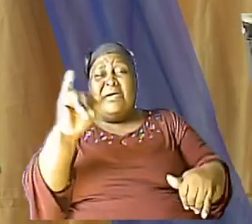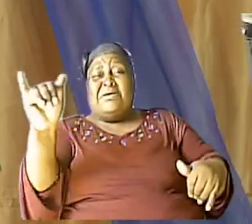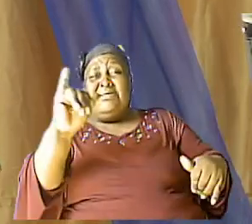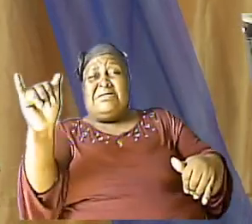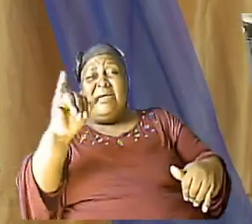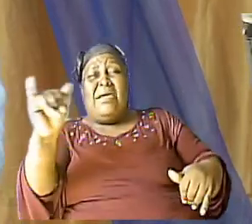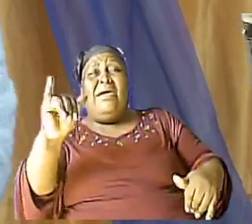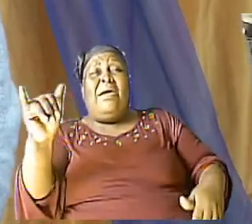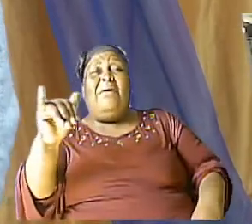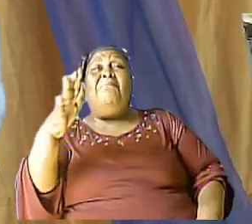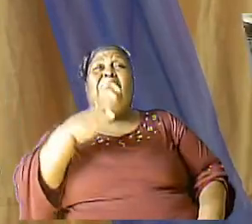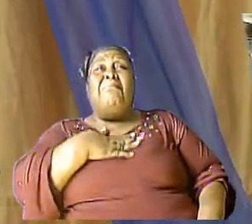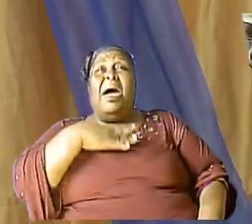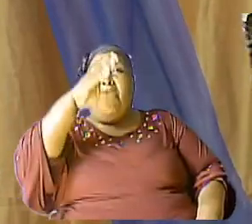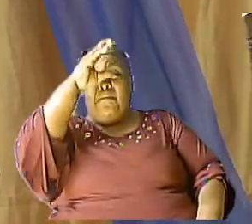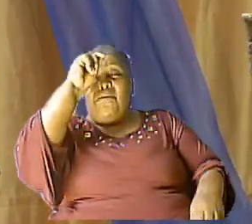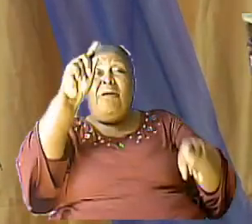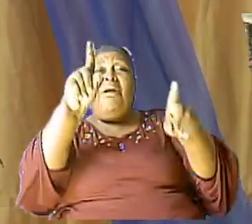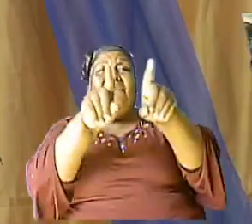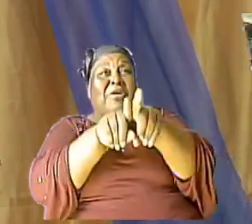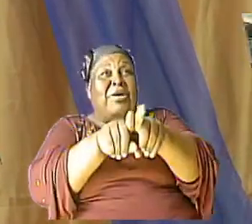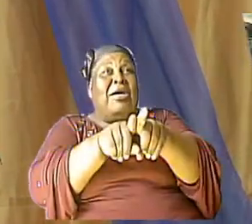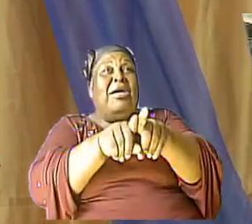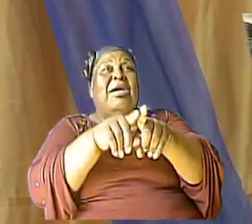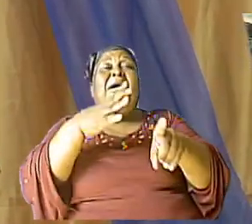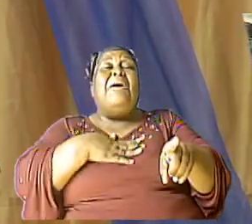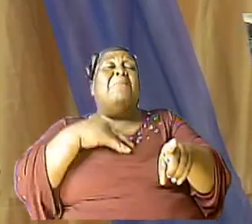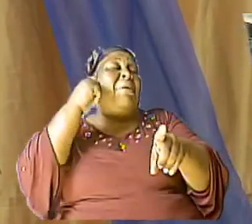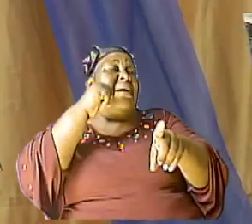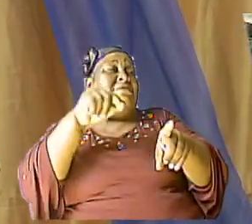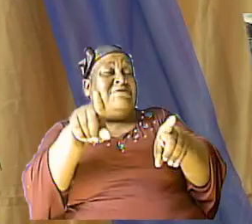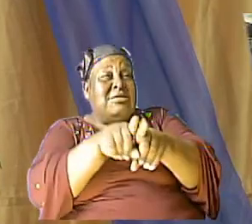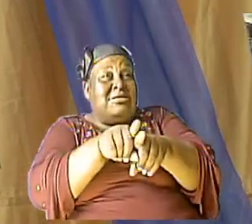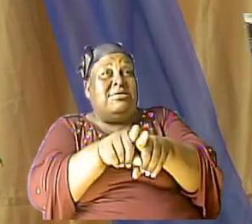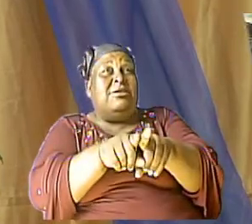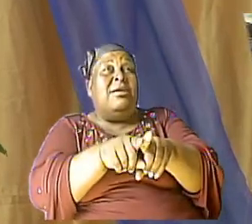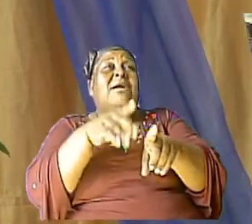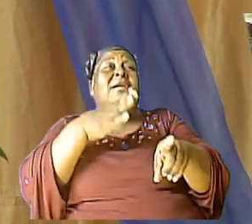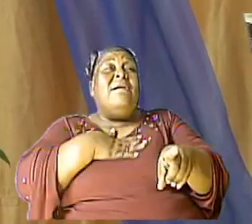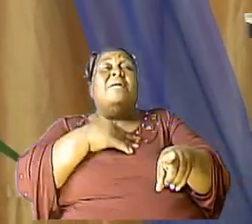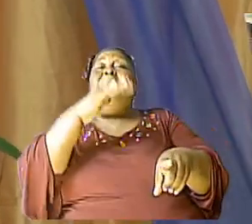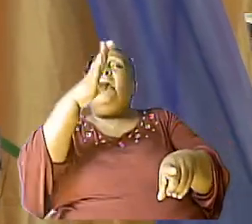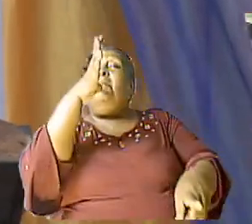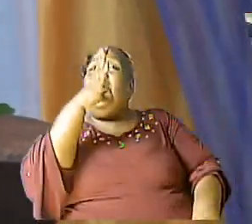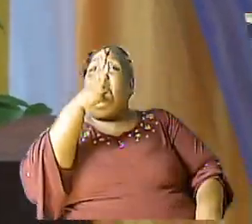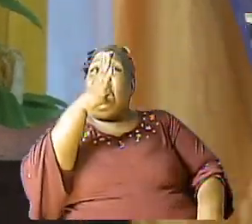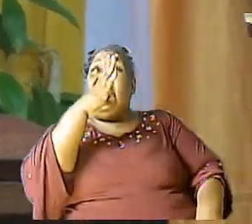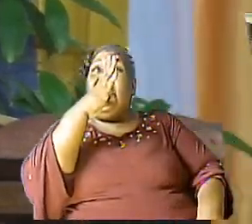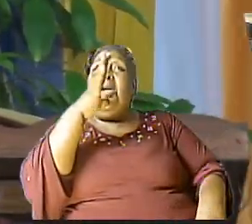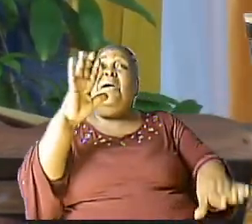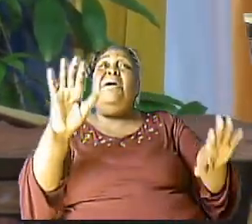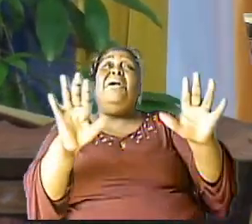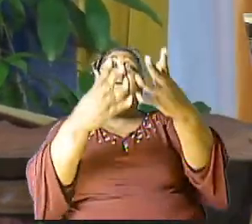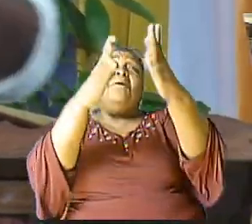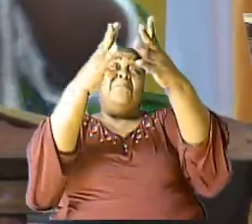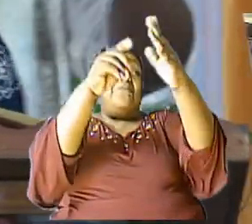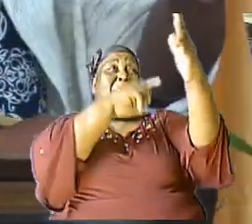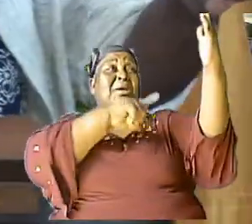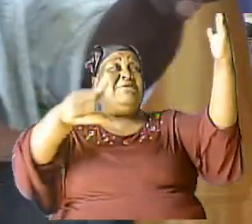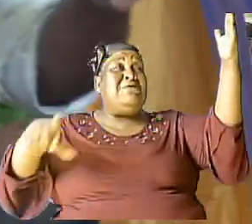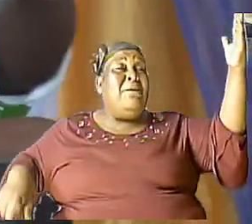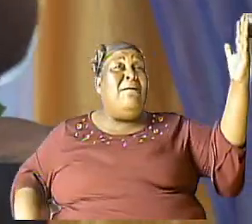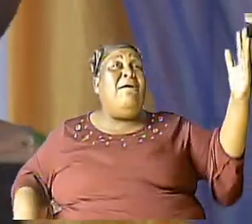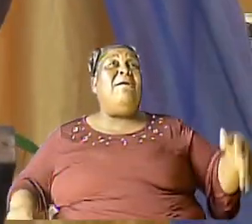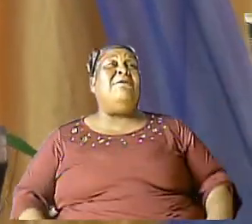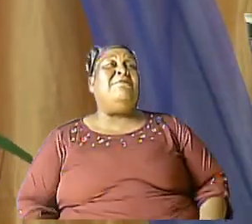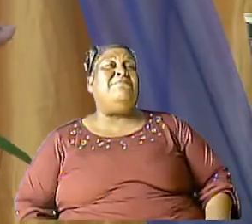is my brother, my sister, and my mother. Praise God. I hope nobody stayed